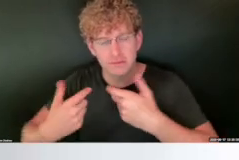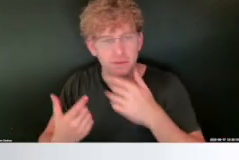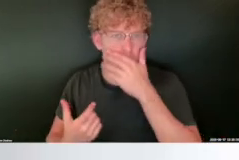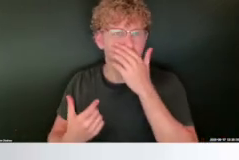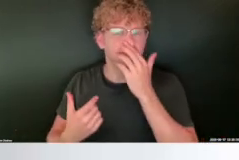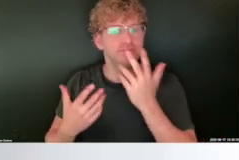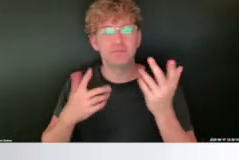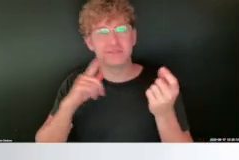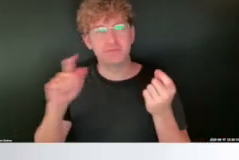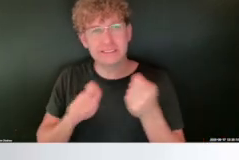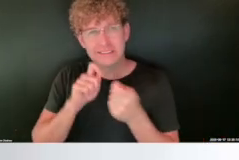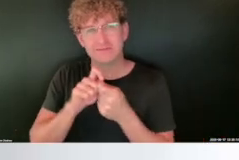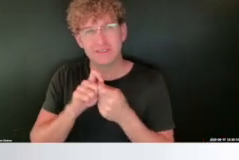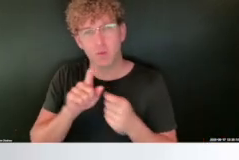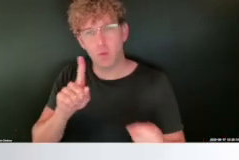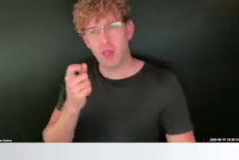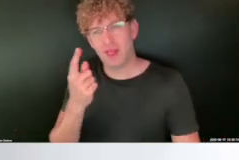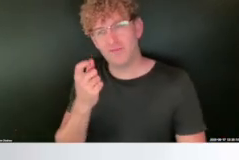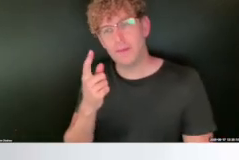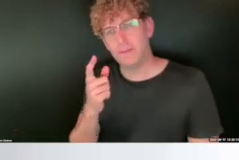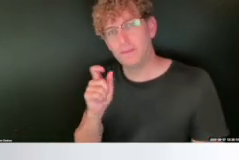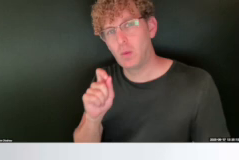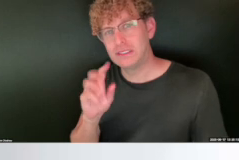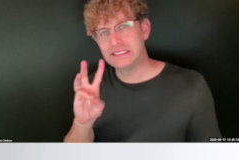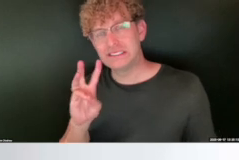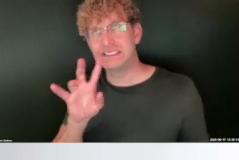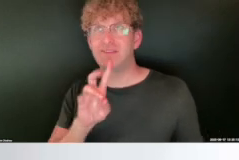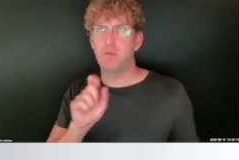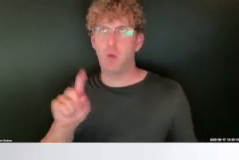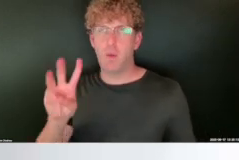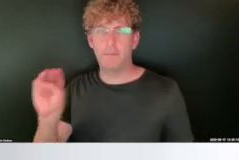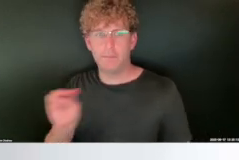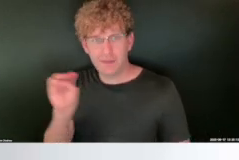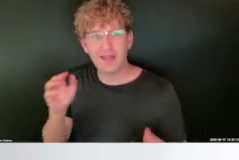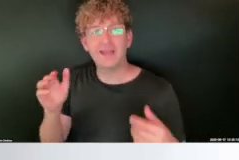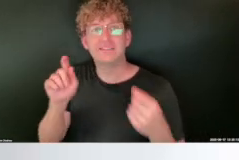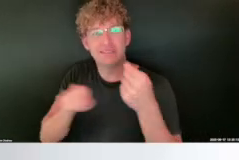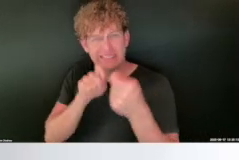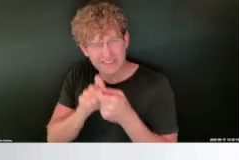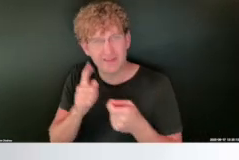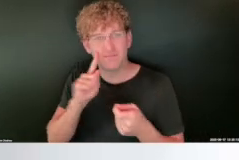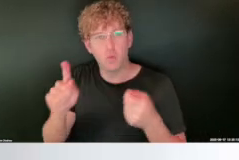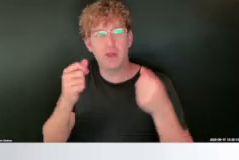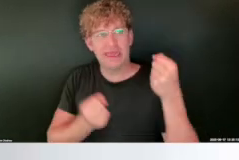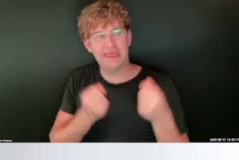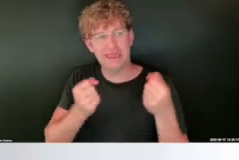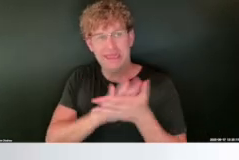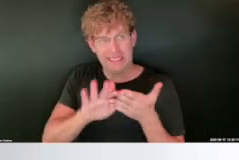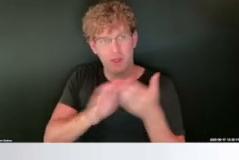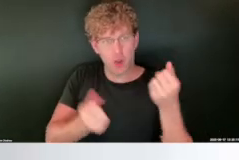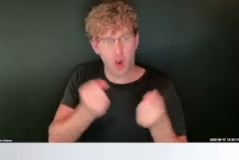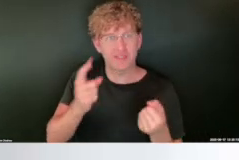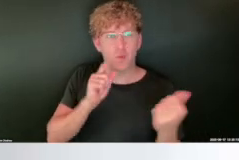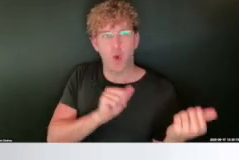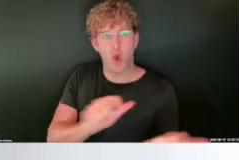11.6 and 7.1 million, those are specifically for the Clean Cars for All program. So yes, those are not for any